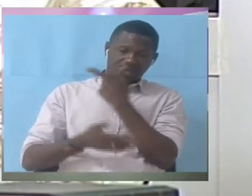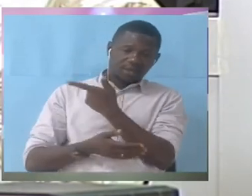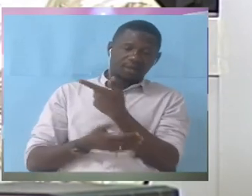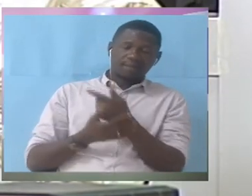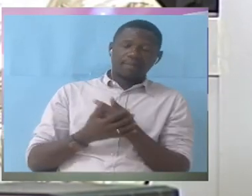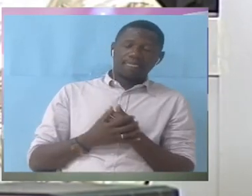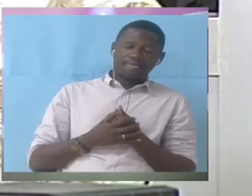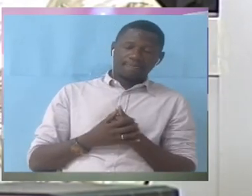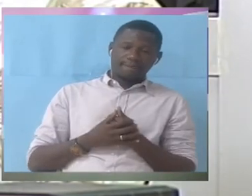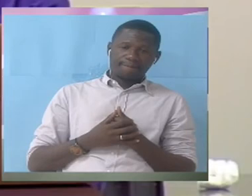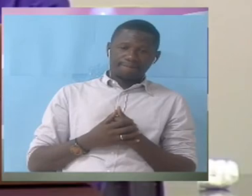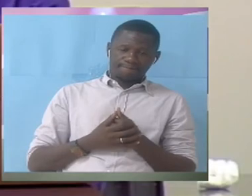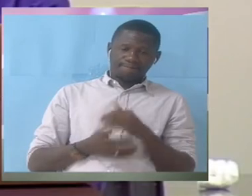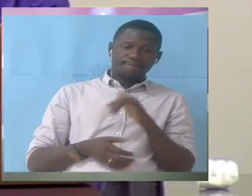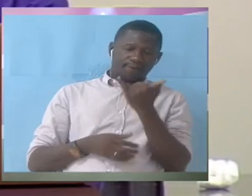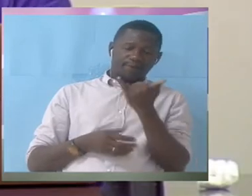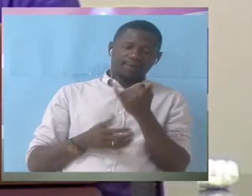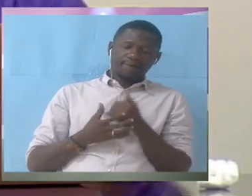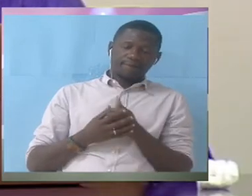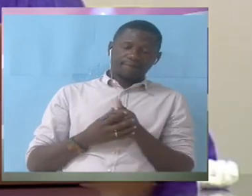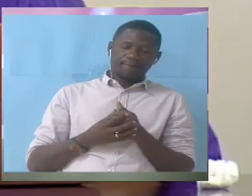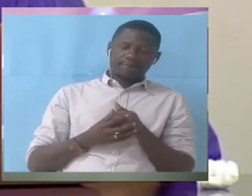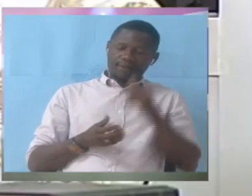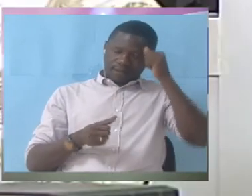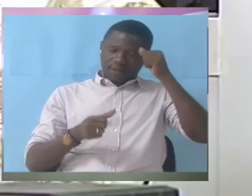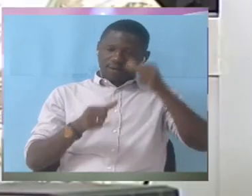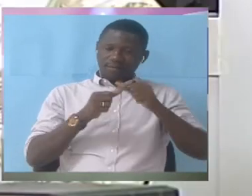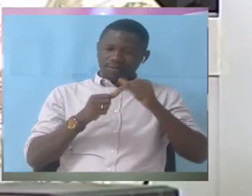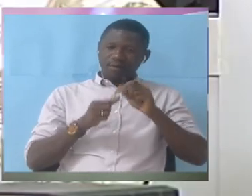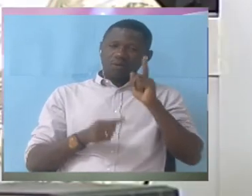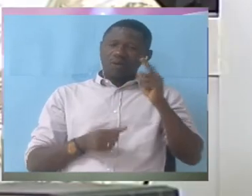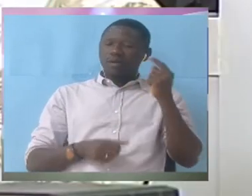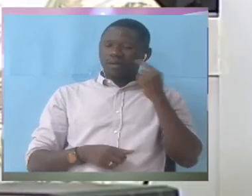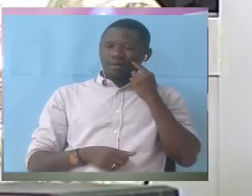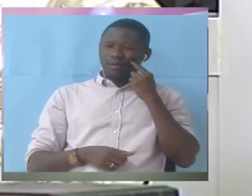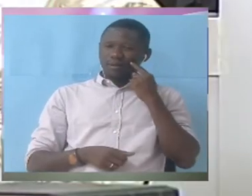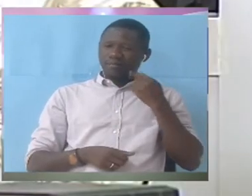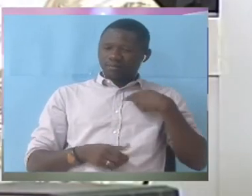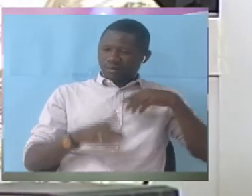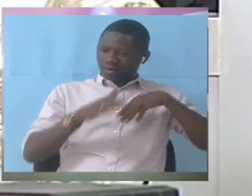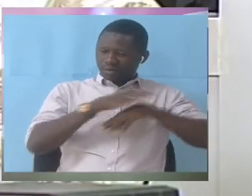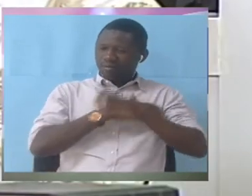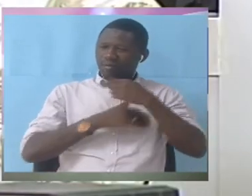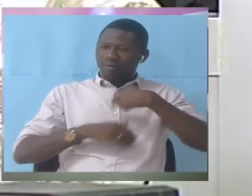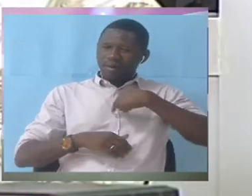Wow. I remember one day I was in myself